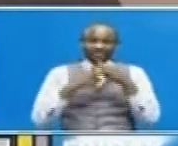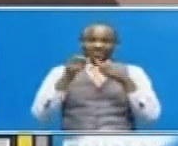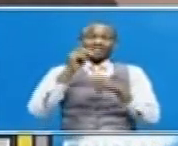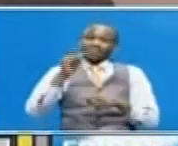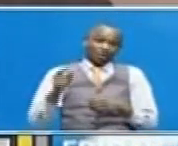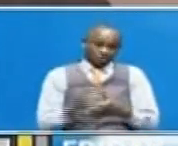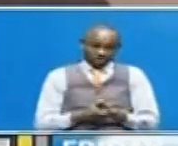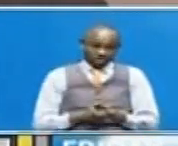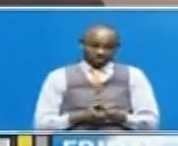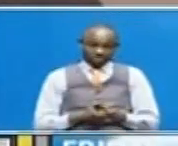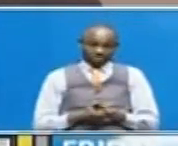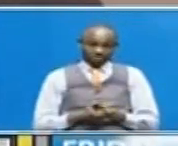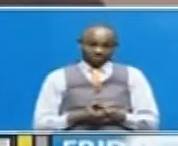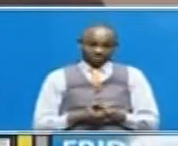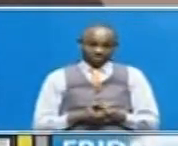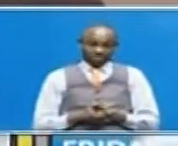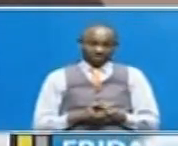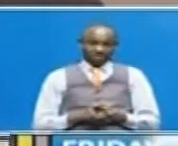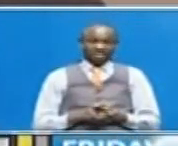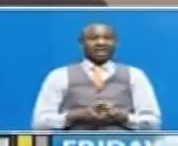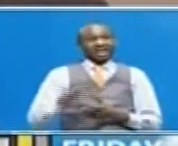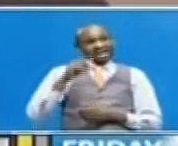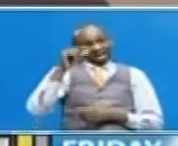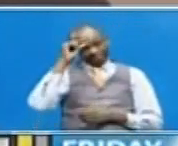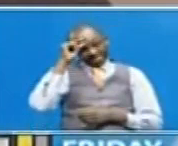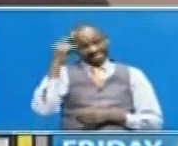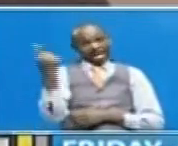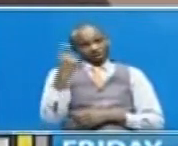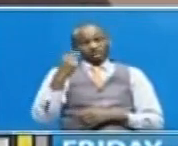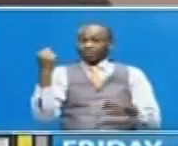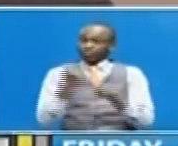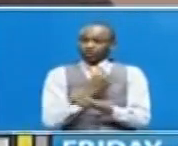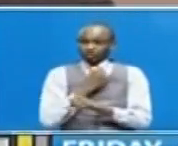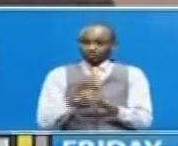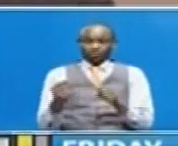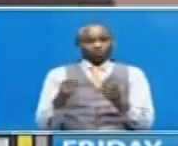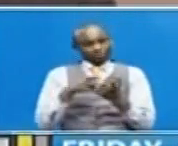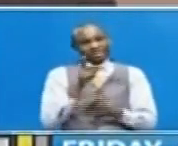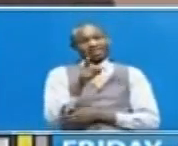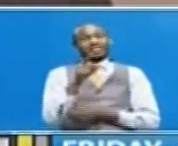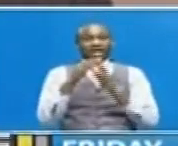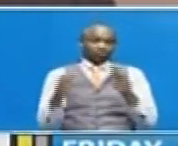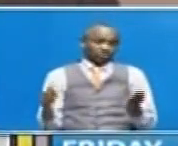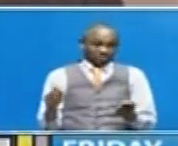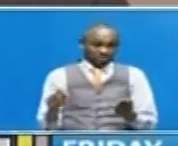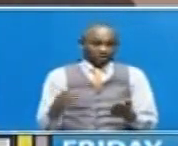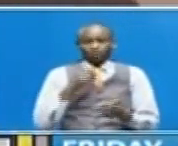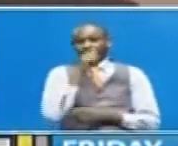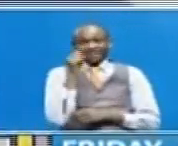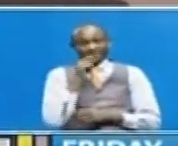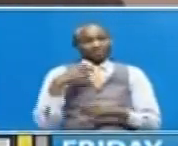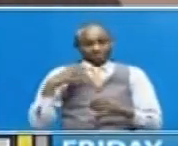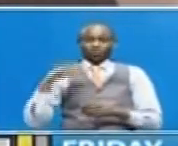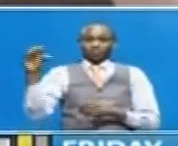million. Now, government alone cannot cover the cost of housing, so private